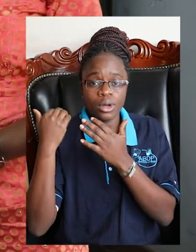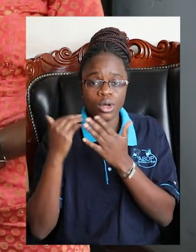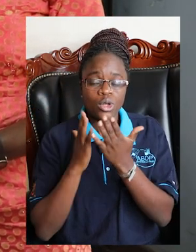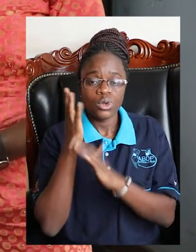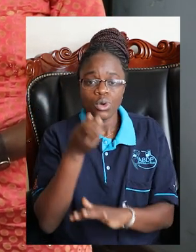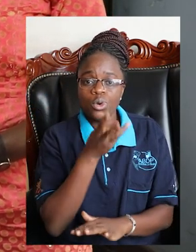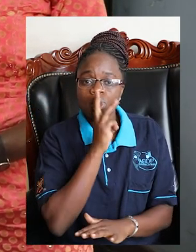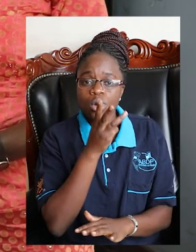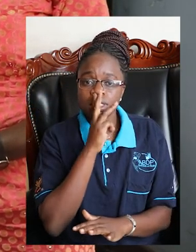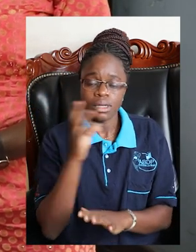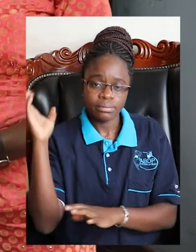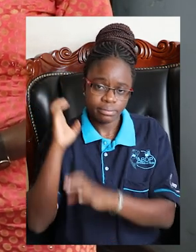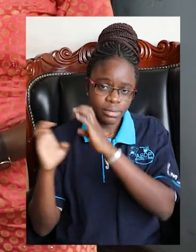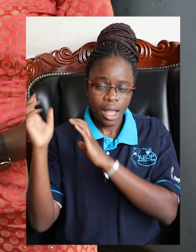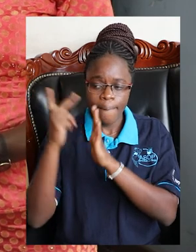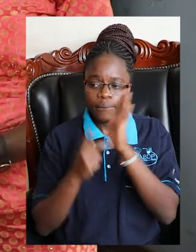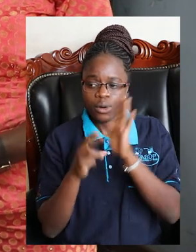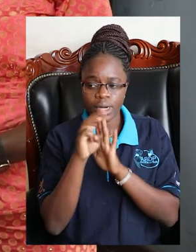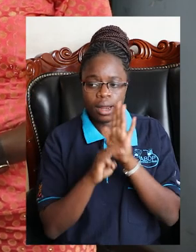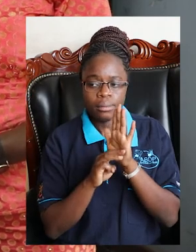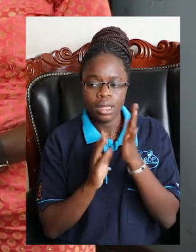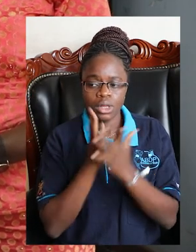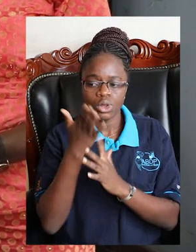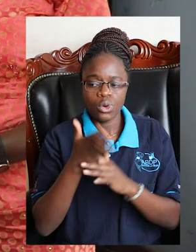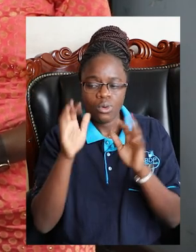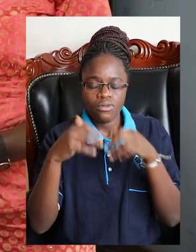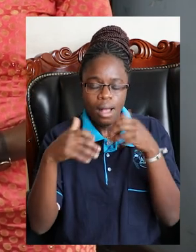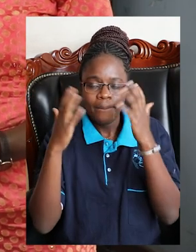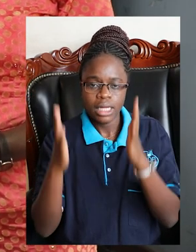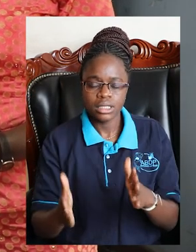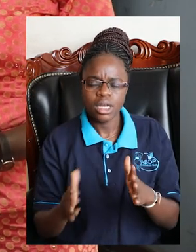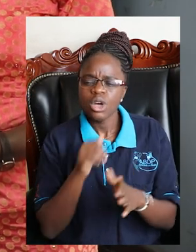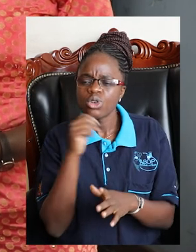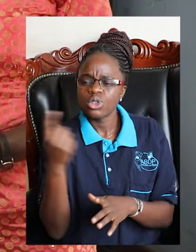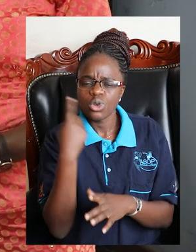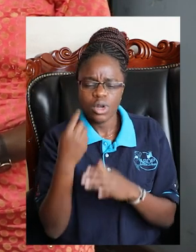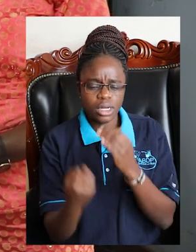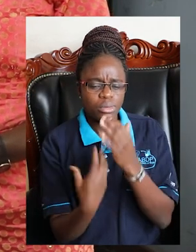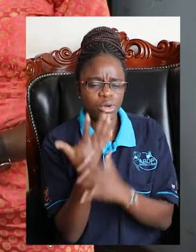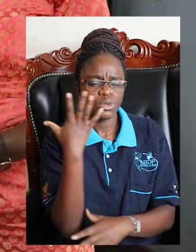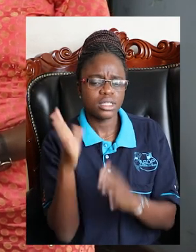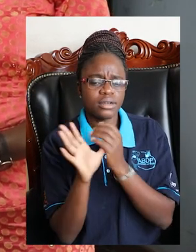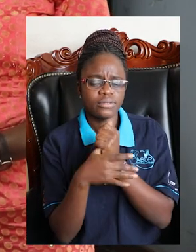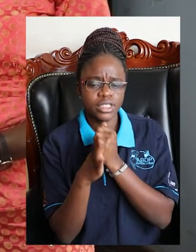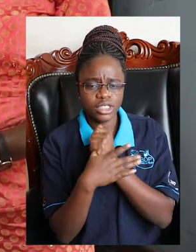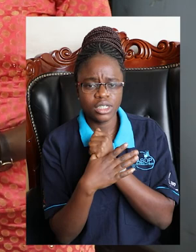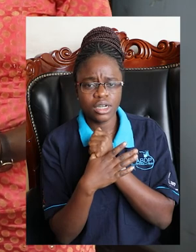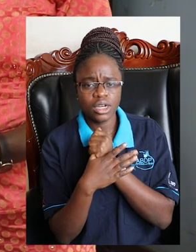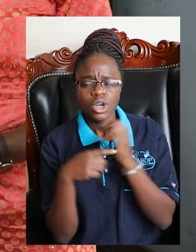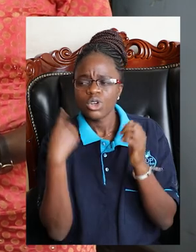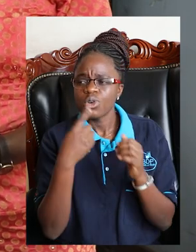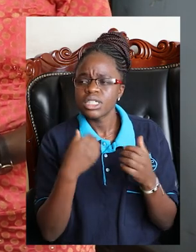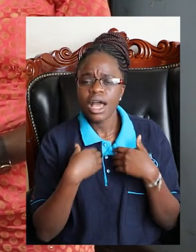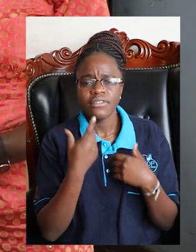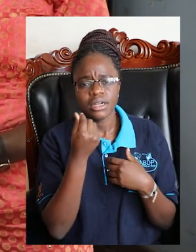through the aquaculture program, by them farmers not only producing fish, not